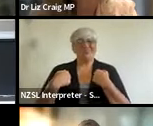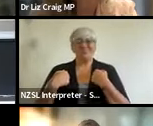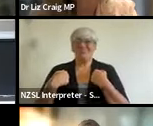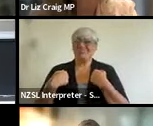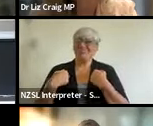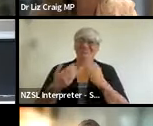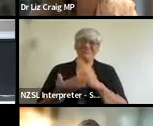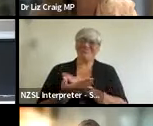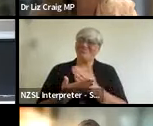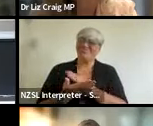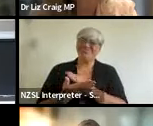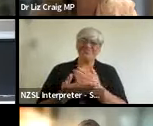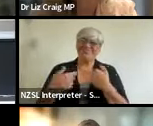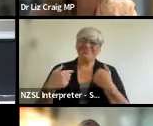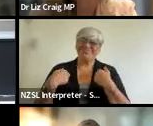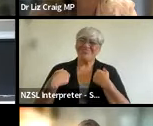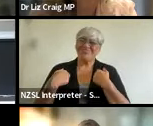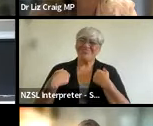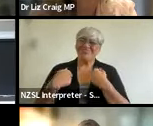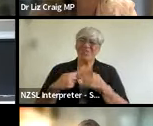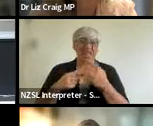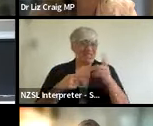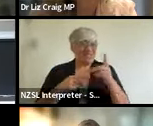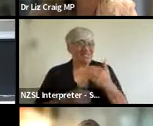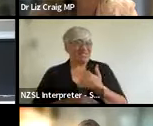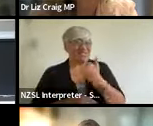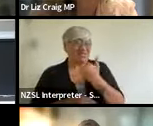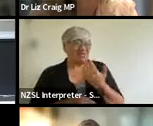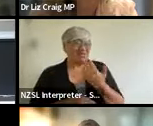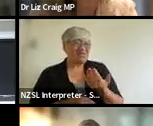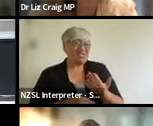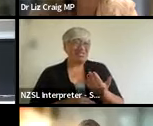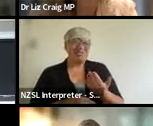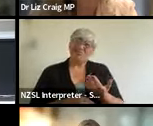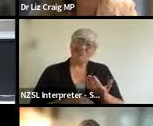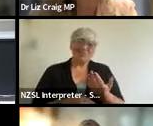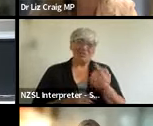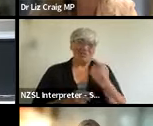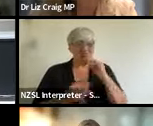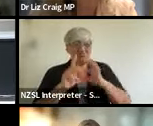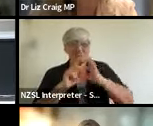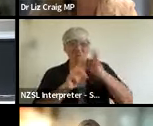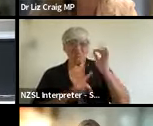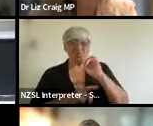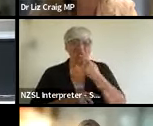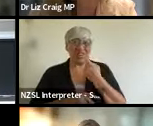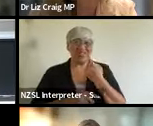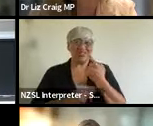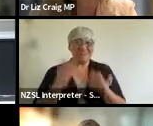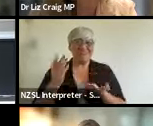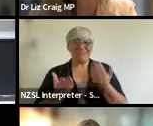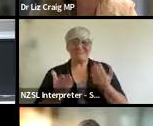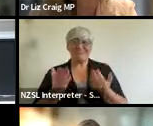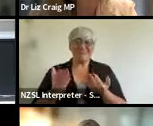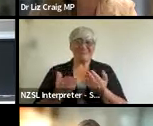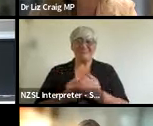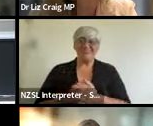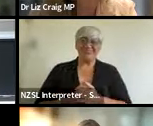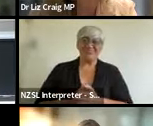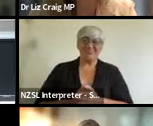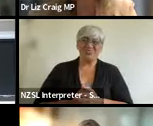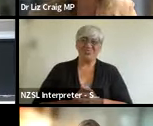unsure whether that would improve that bill, because